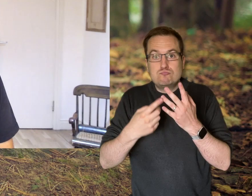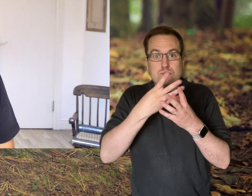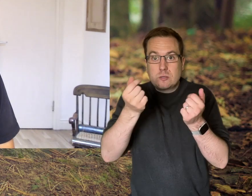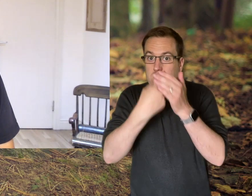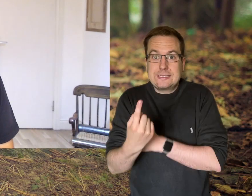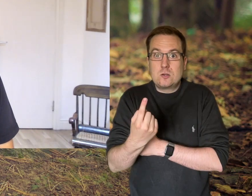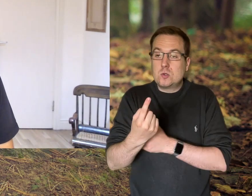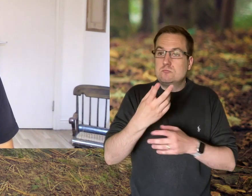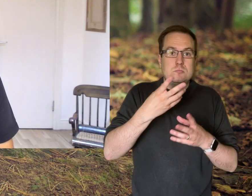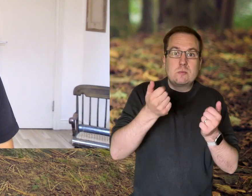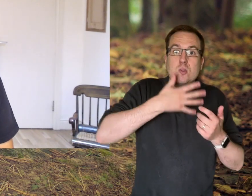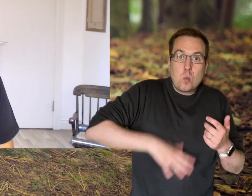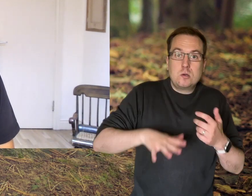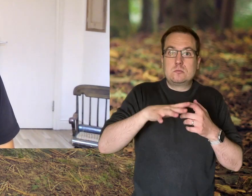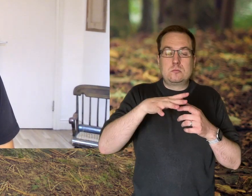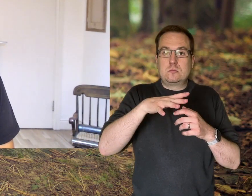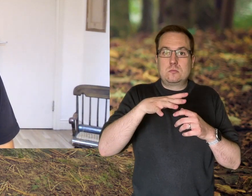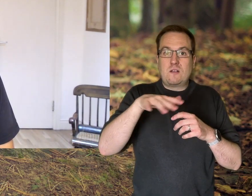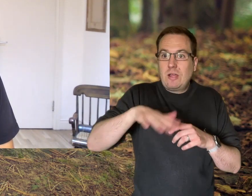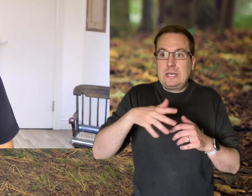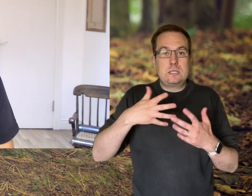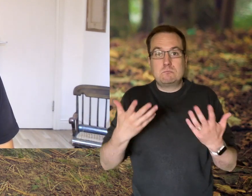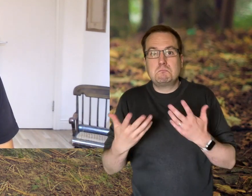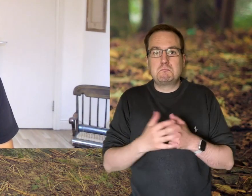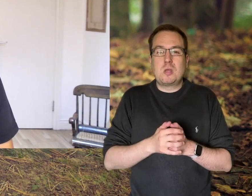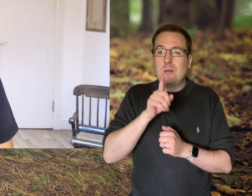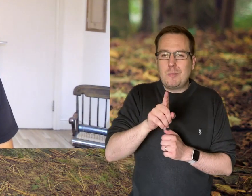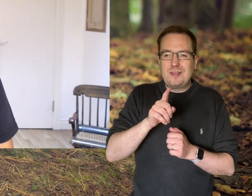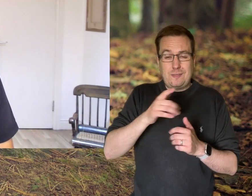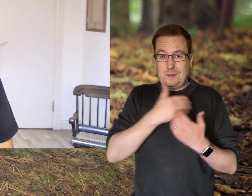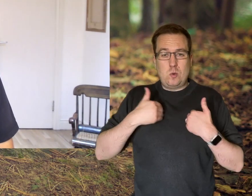and the calling he has for you, regardless of whether you're single or married.